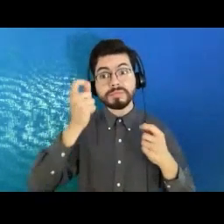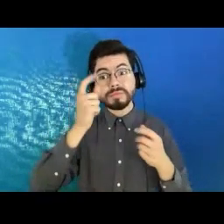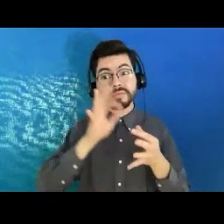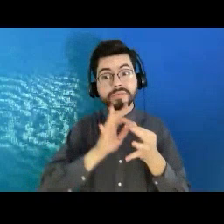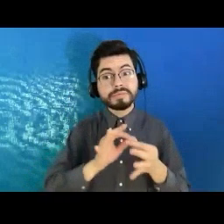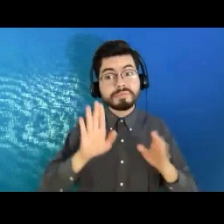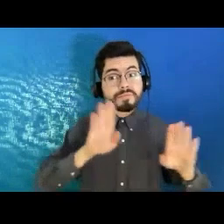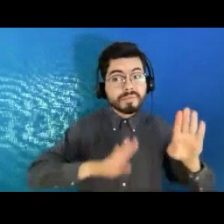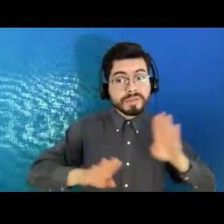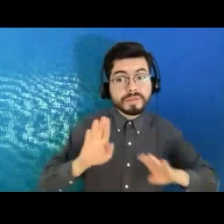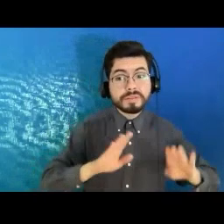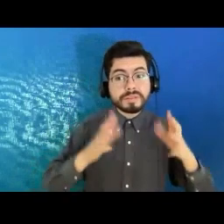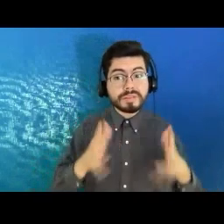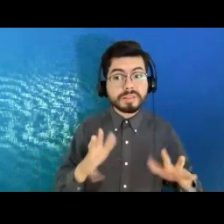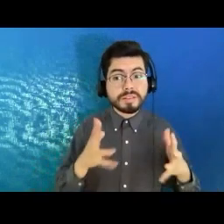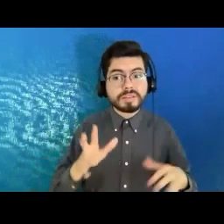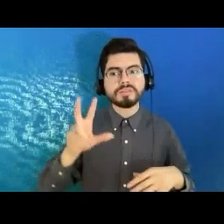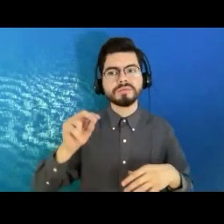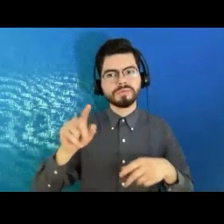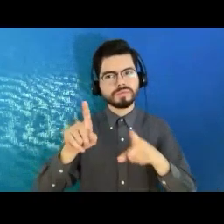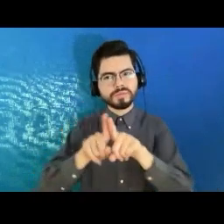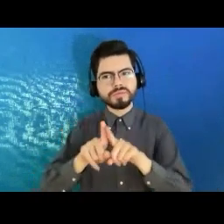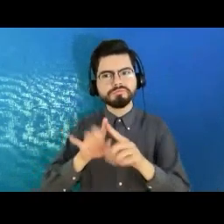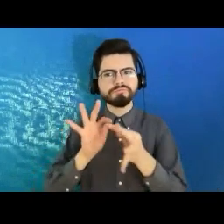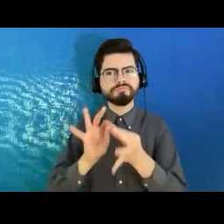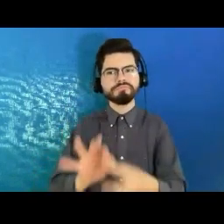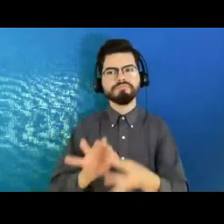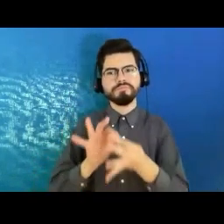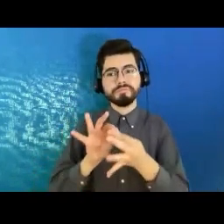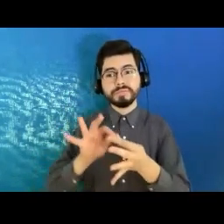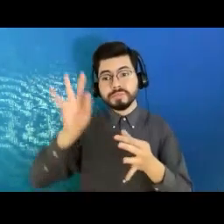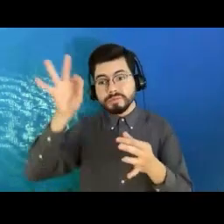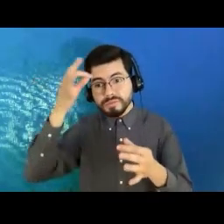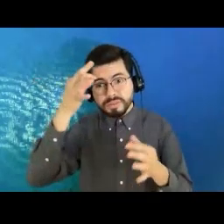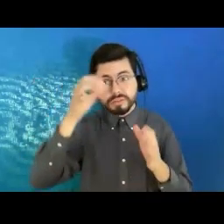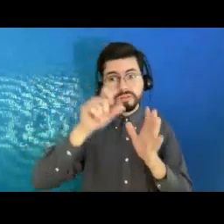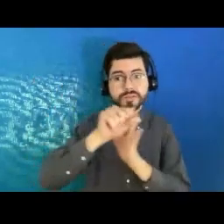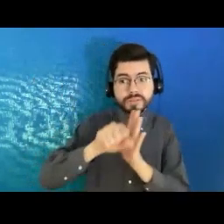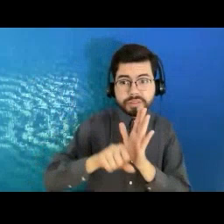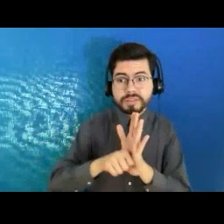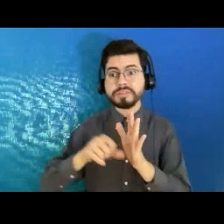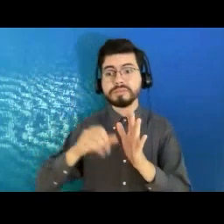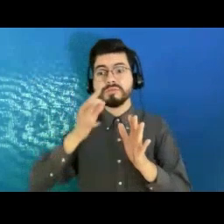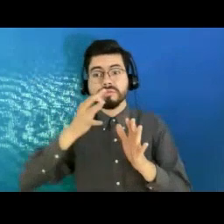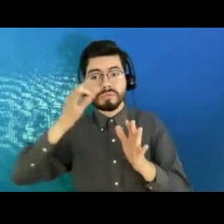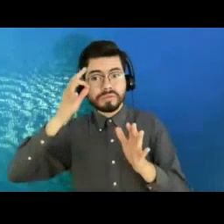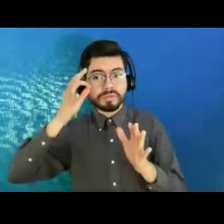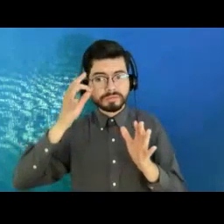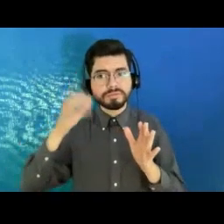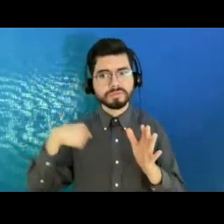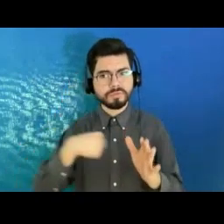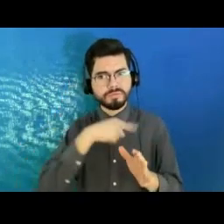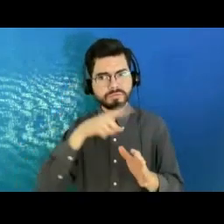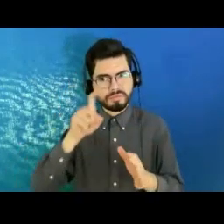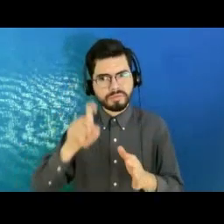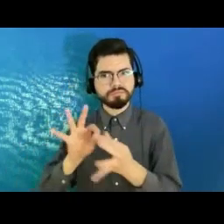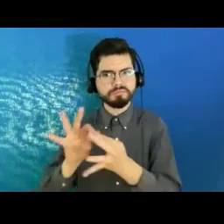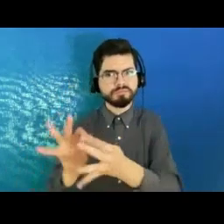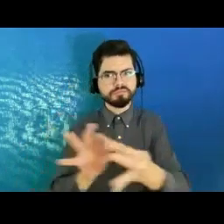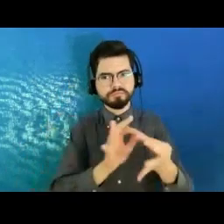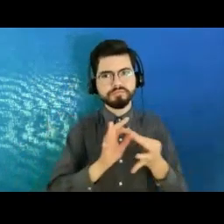about the relationships at the federal level, the state level, the local level, and the tribal level that we all have to engage with, and that I spend the majority